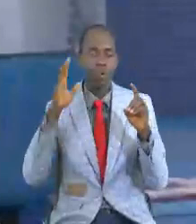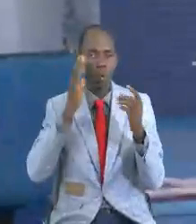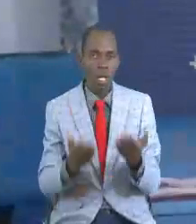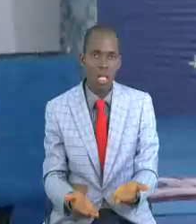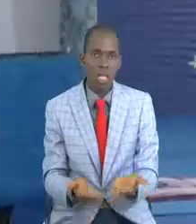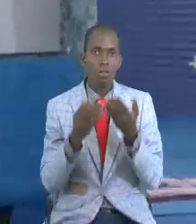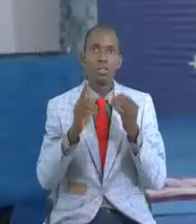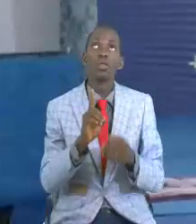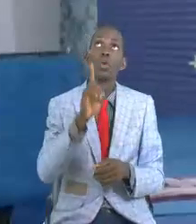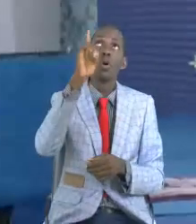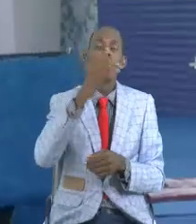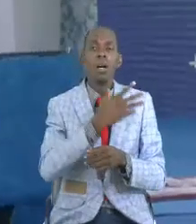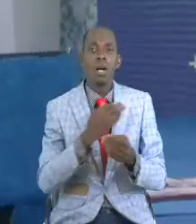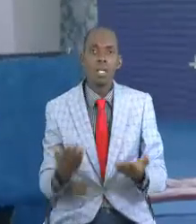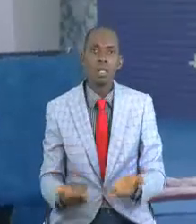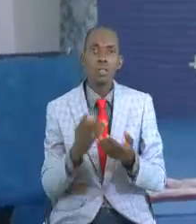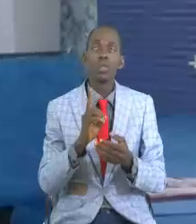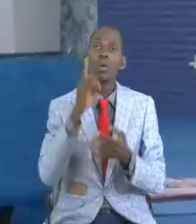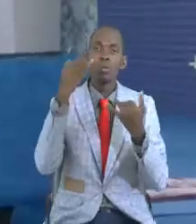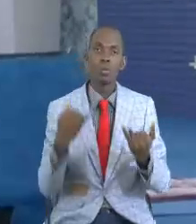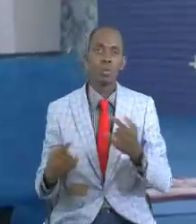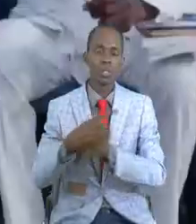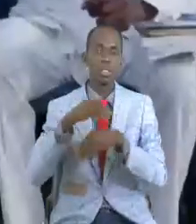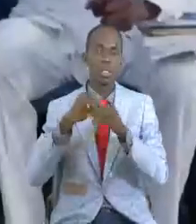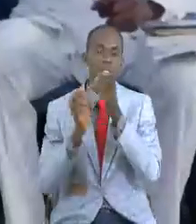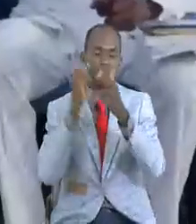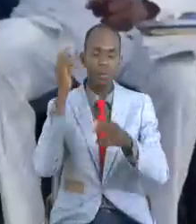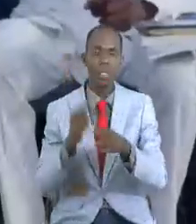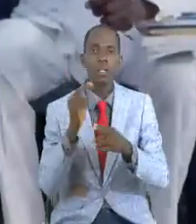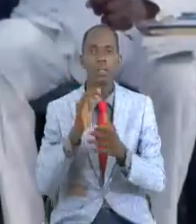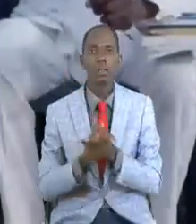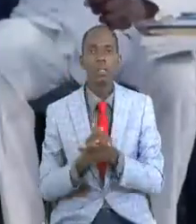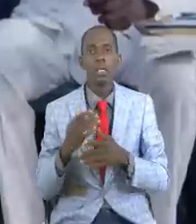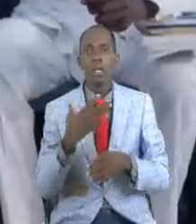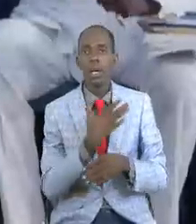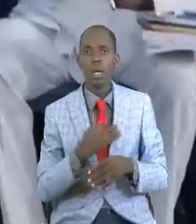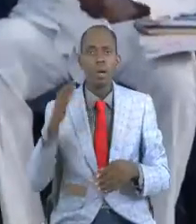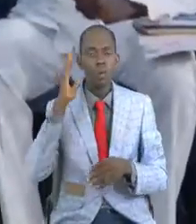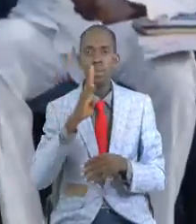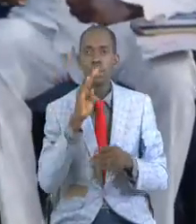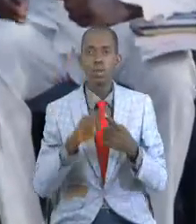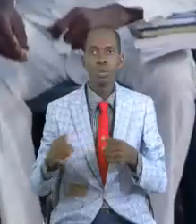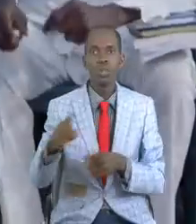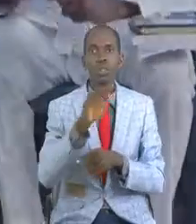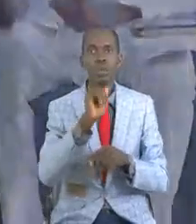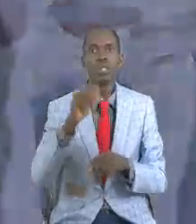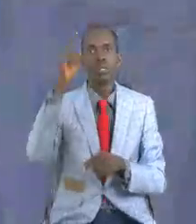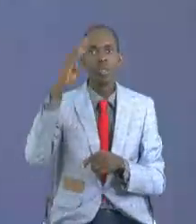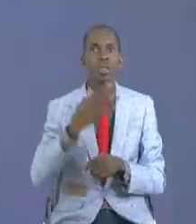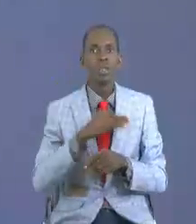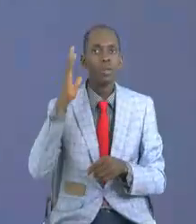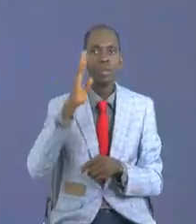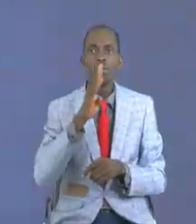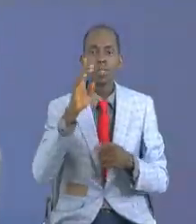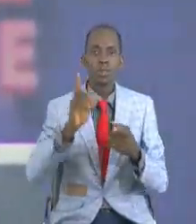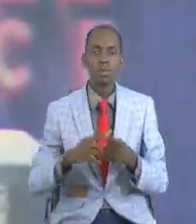and raise you up today in Jesus' name. I will be to them a God, and they shall be to me a